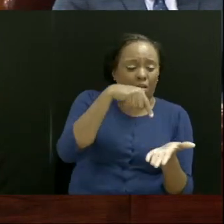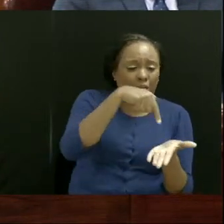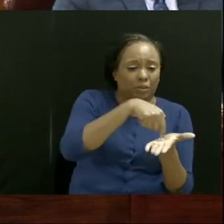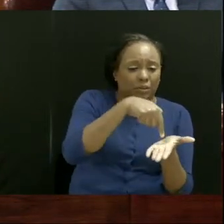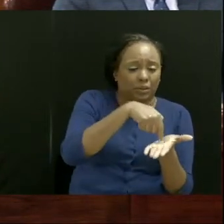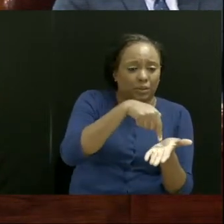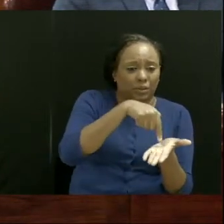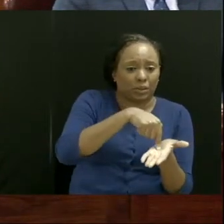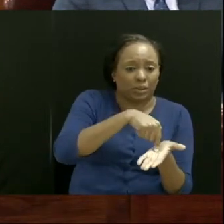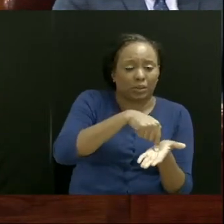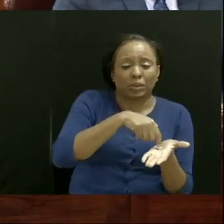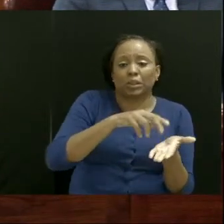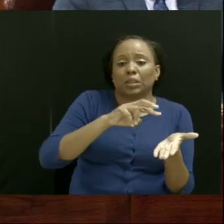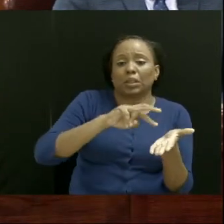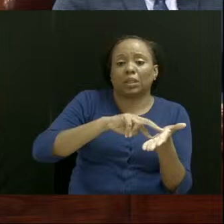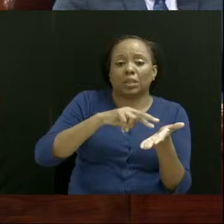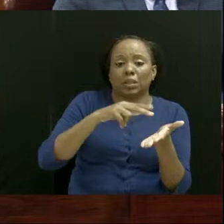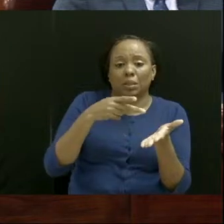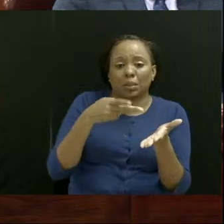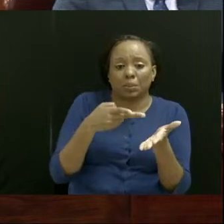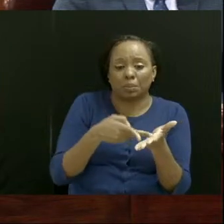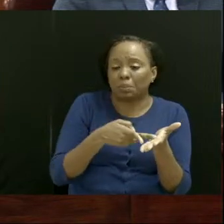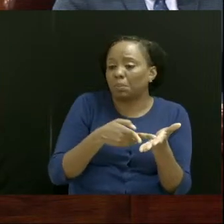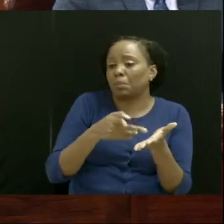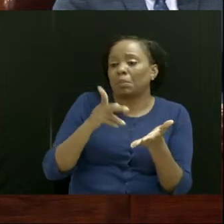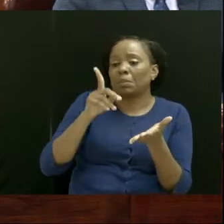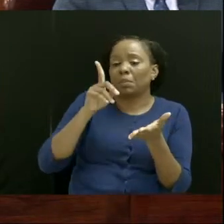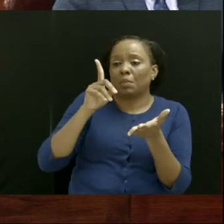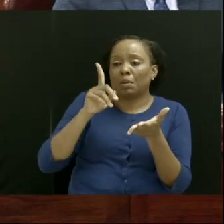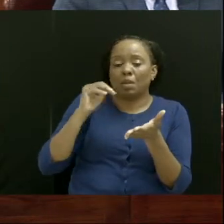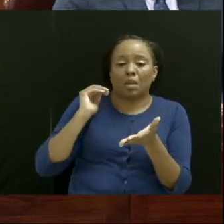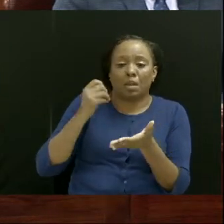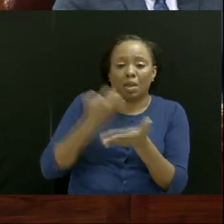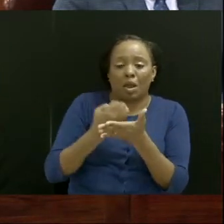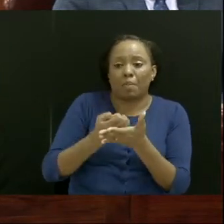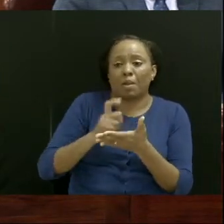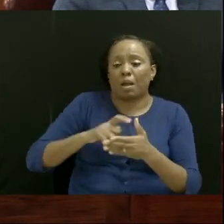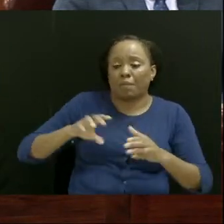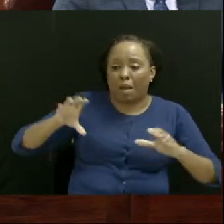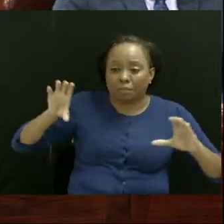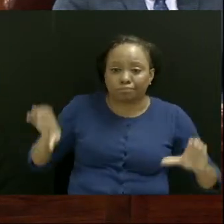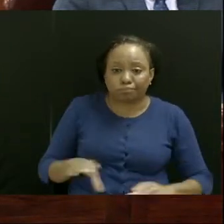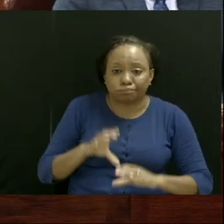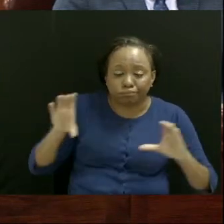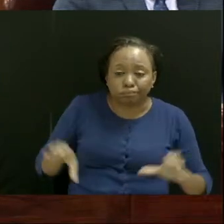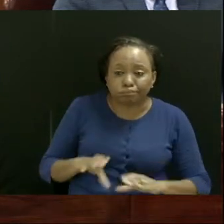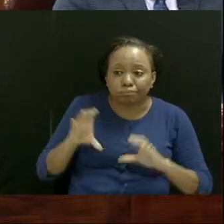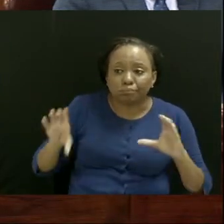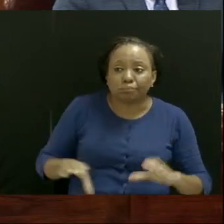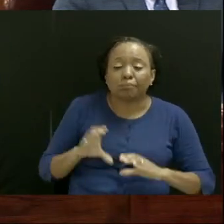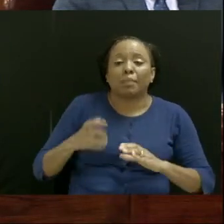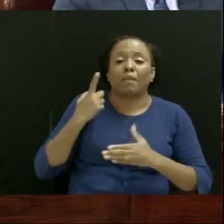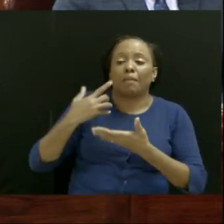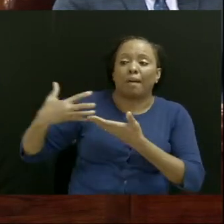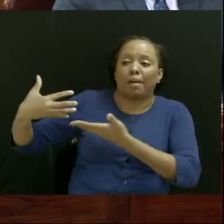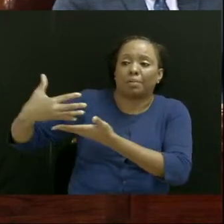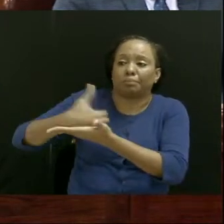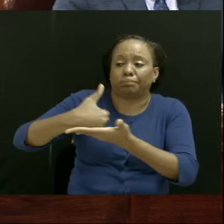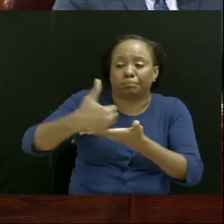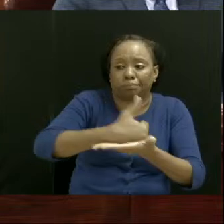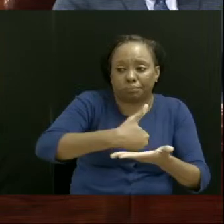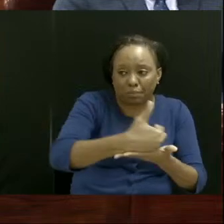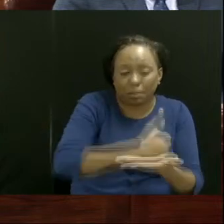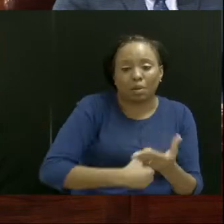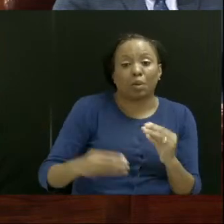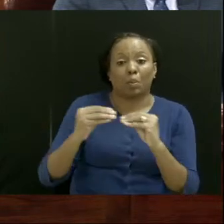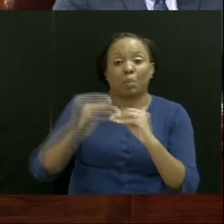allocated in the year ahead. It's more than we're going to spend on health. It's more than we're going to spend